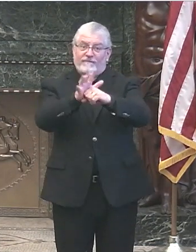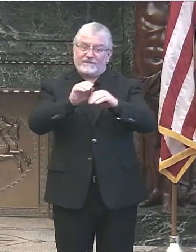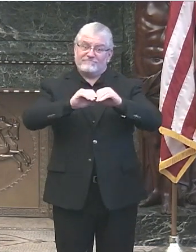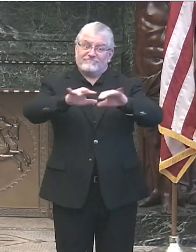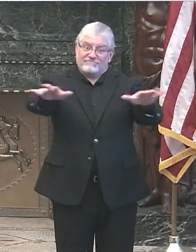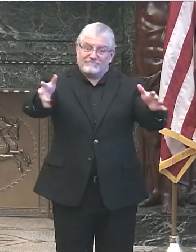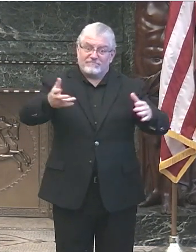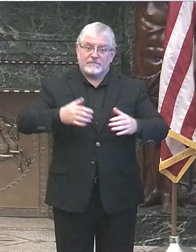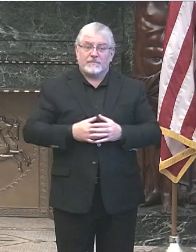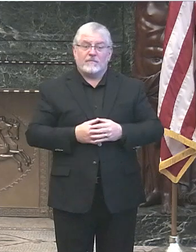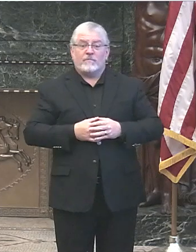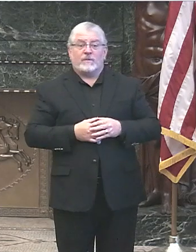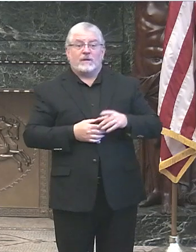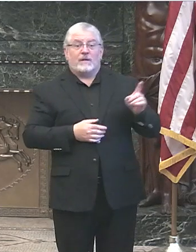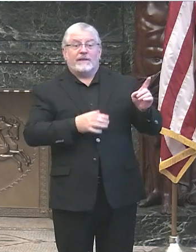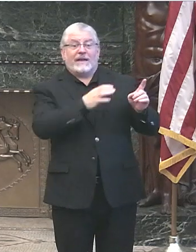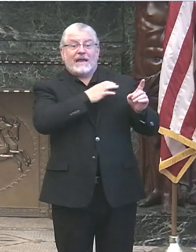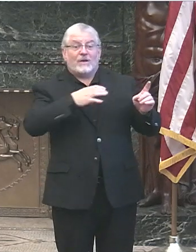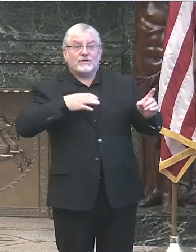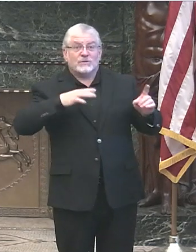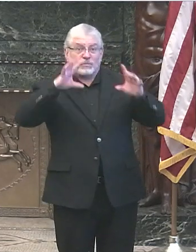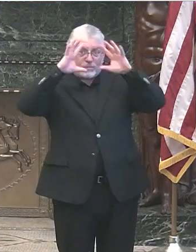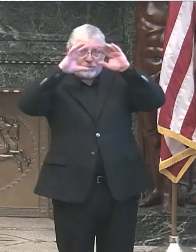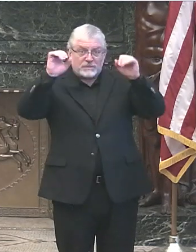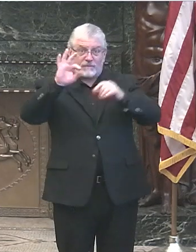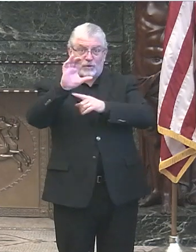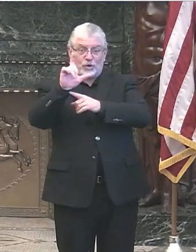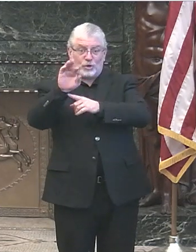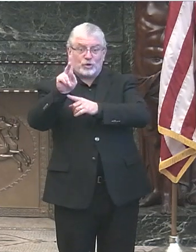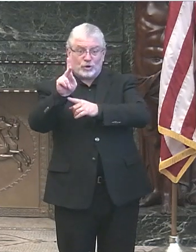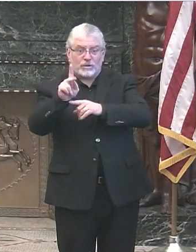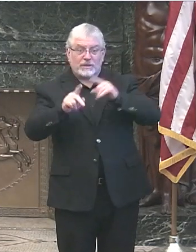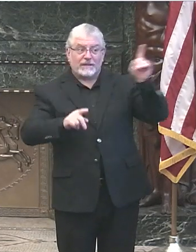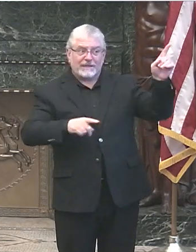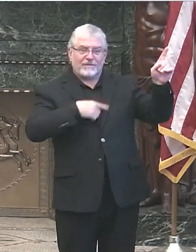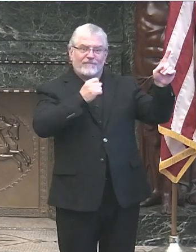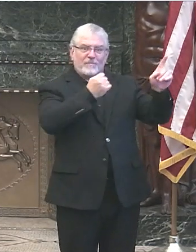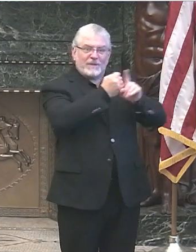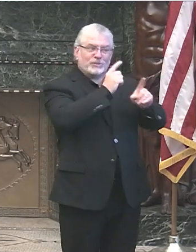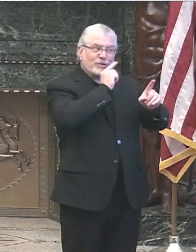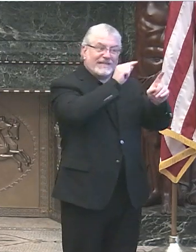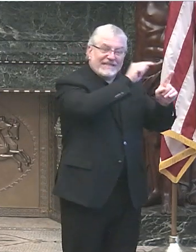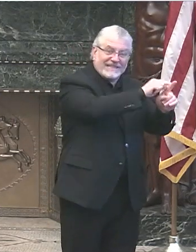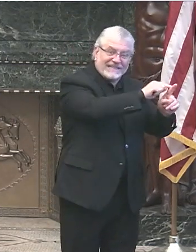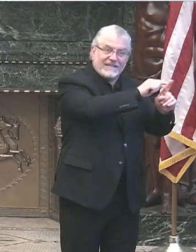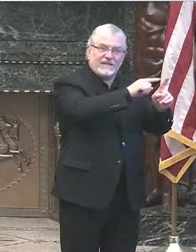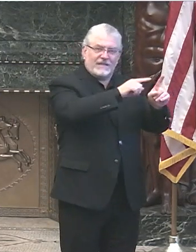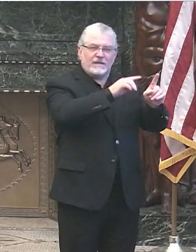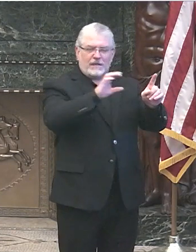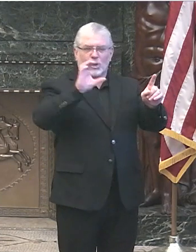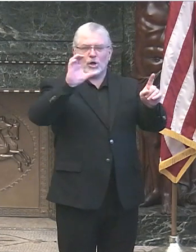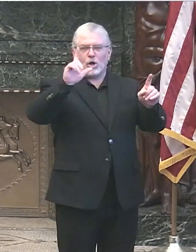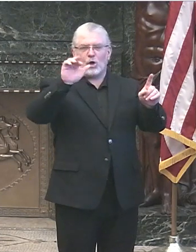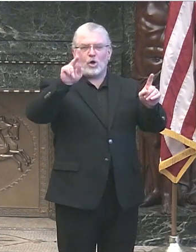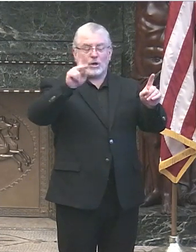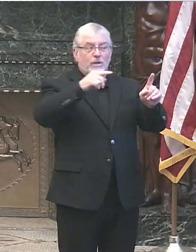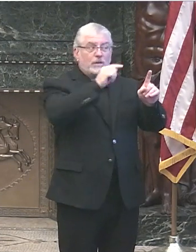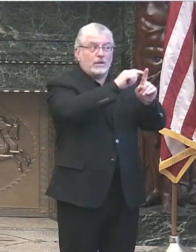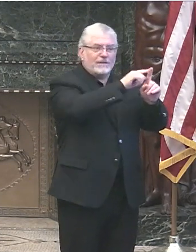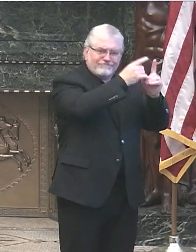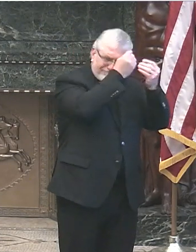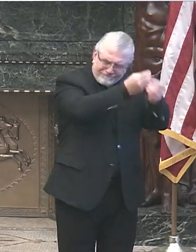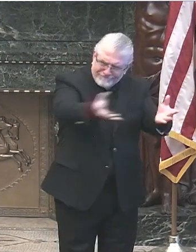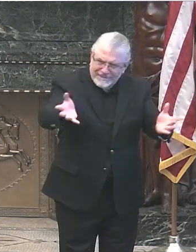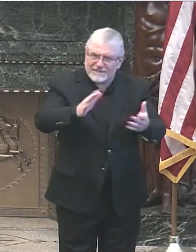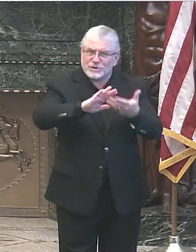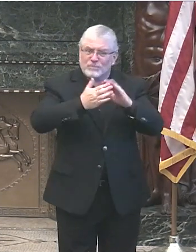sure that they get it out through their networks to all communities, but particularly African American communities. The second thing we're doing is making sure that the healthcare